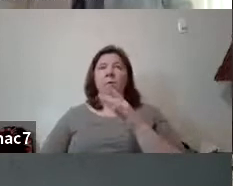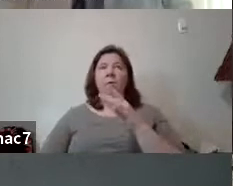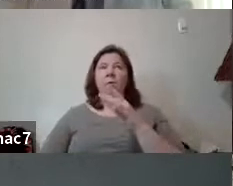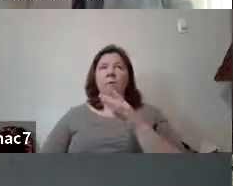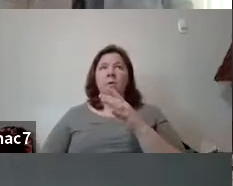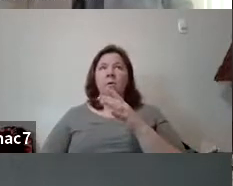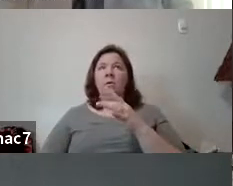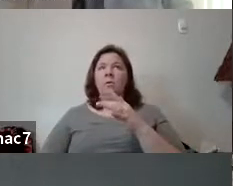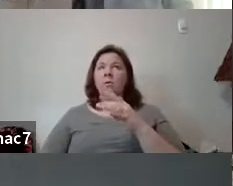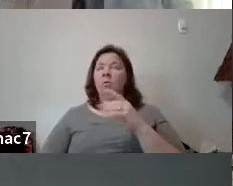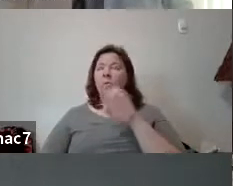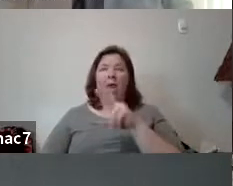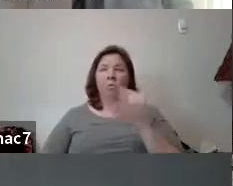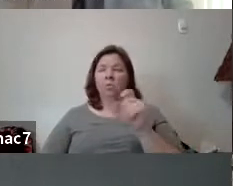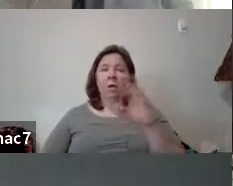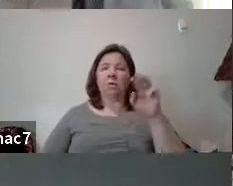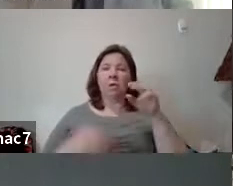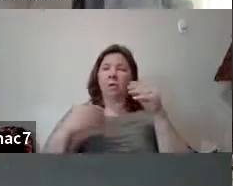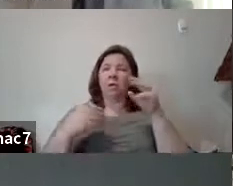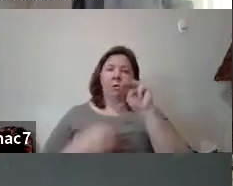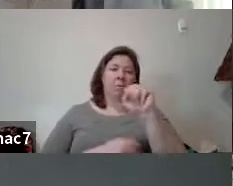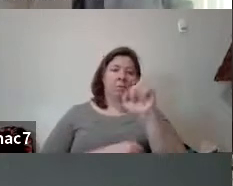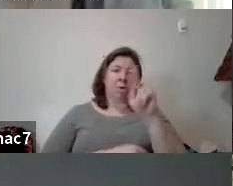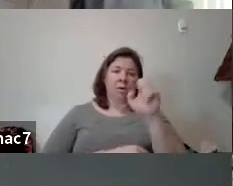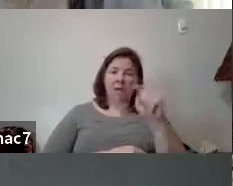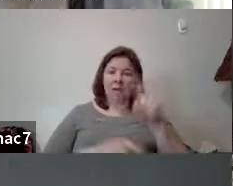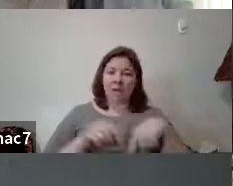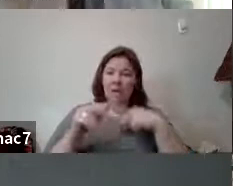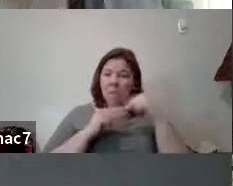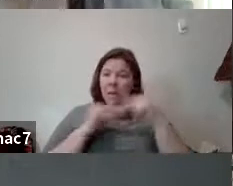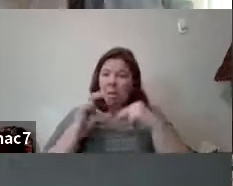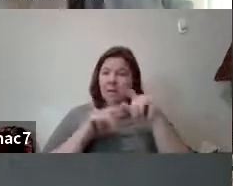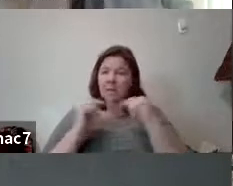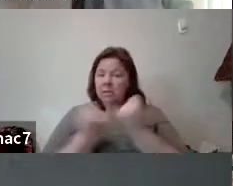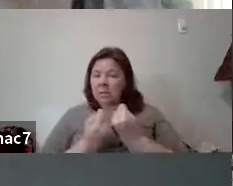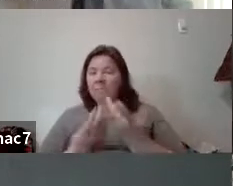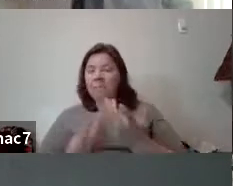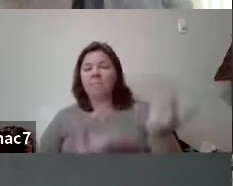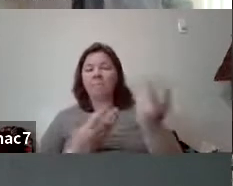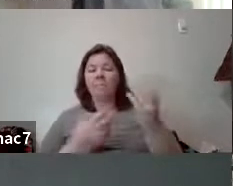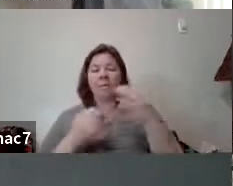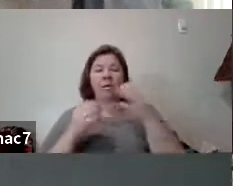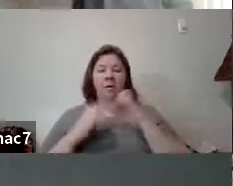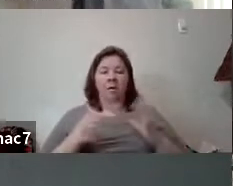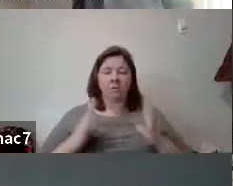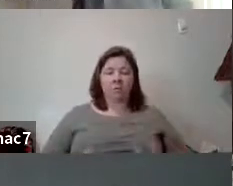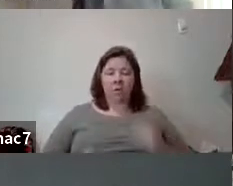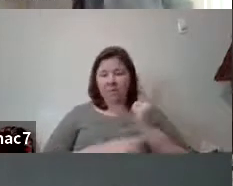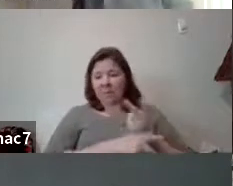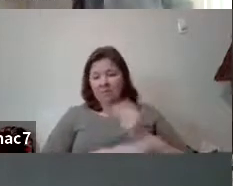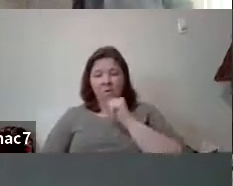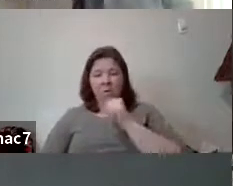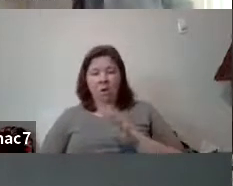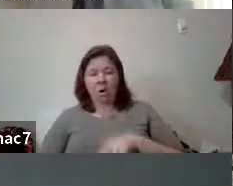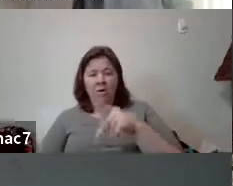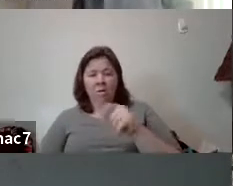network marketing because you just can't build. You know, you cannot build that team. You don't have customer retention. ONPASSIVE